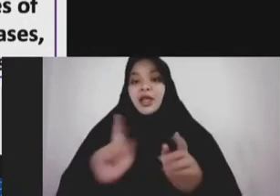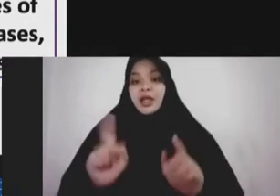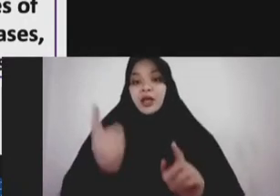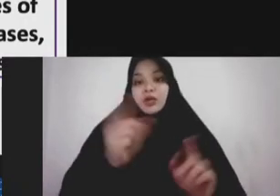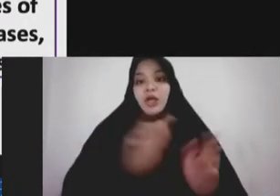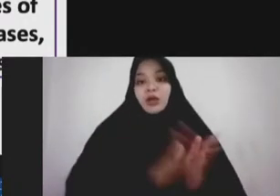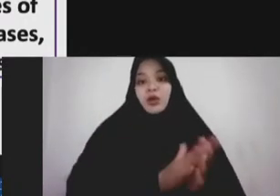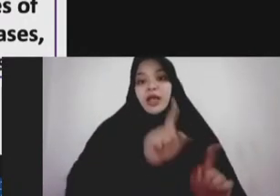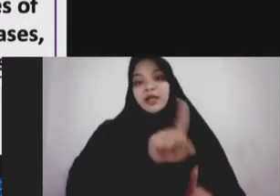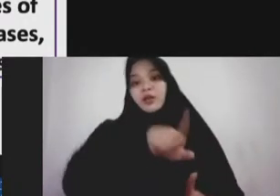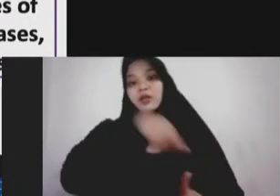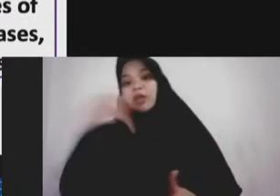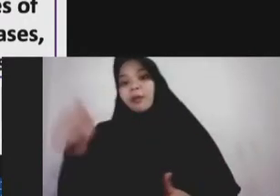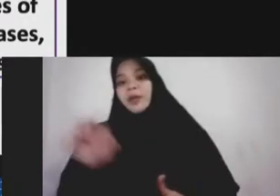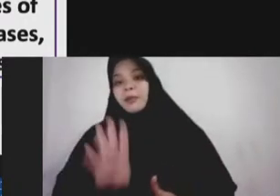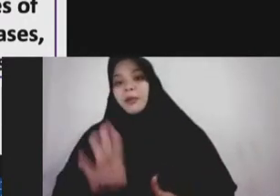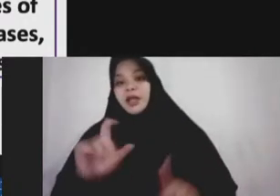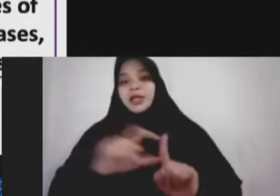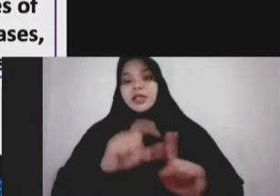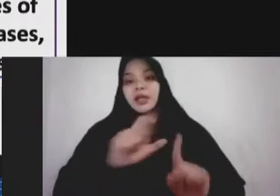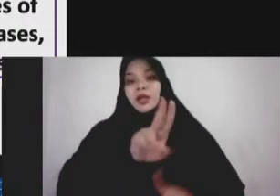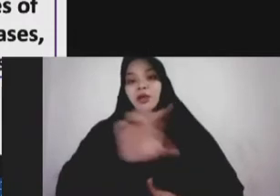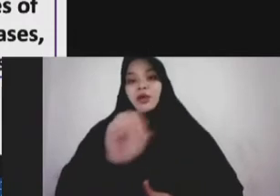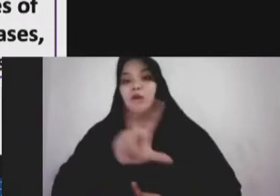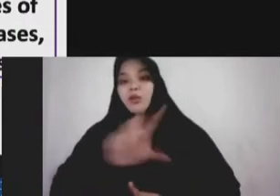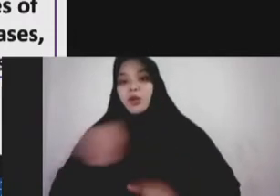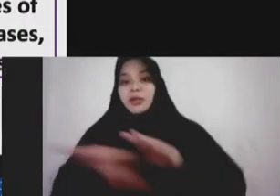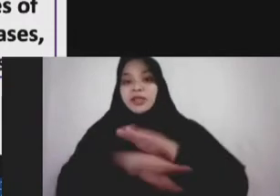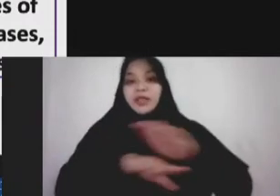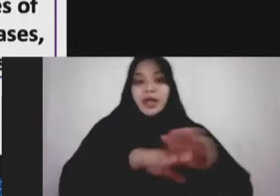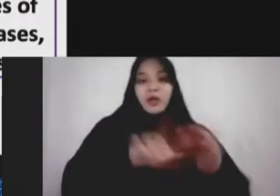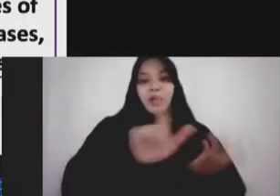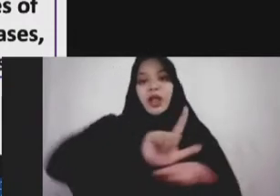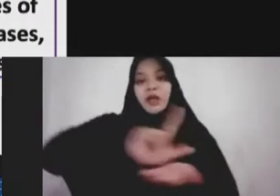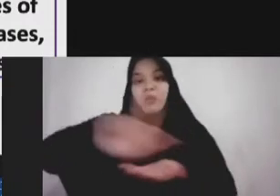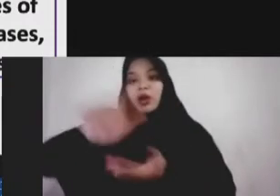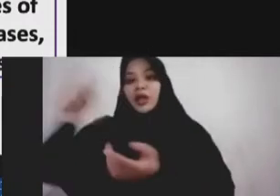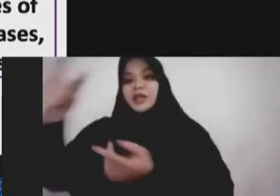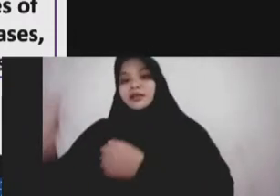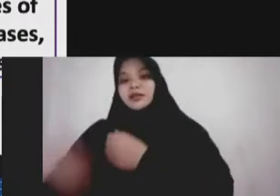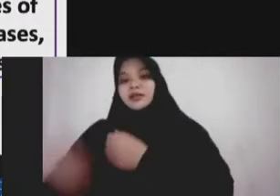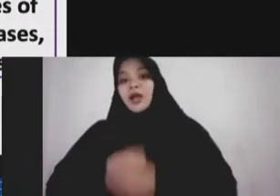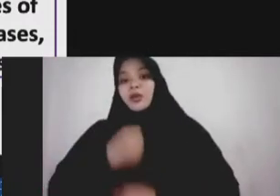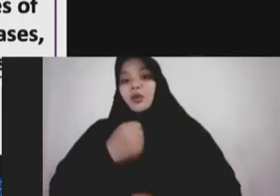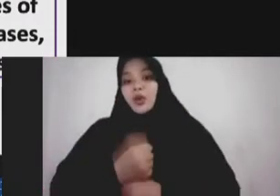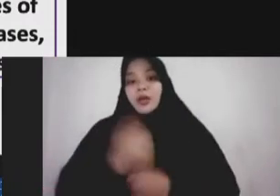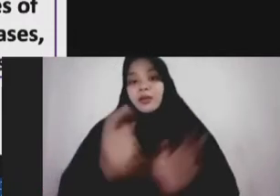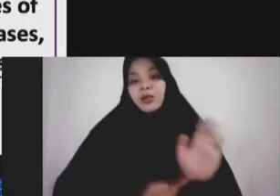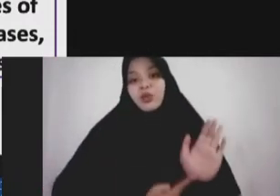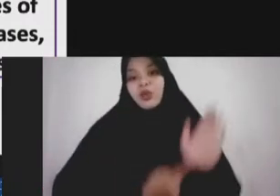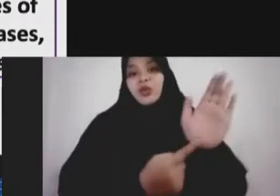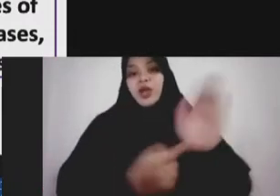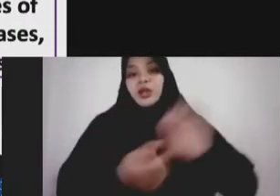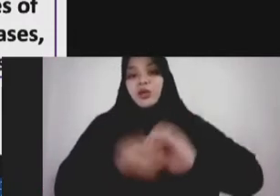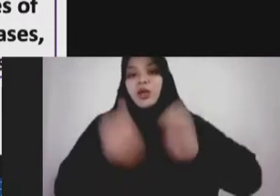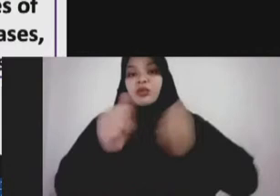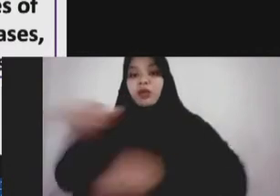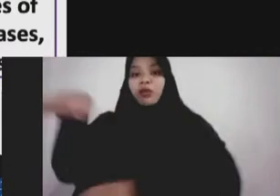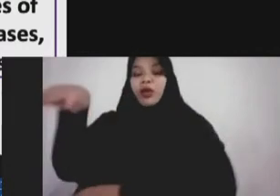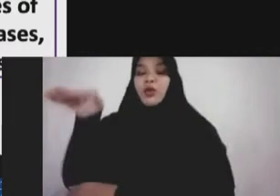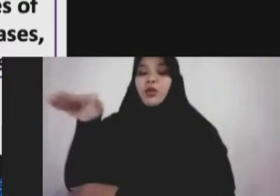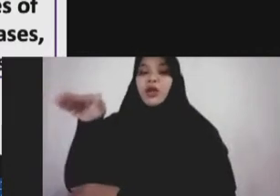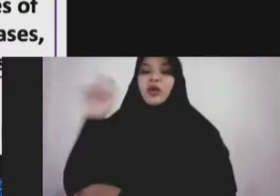4, 2020, based on the reporting year, shows that cases of violence against women, or